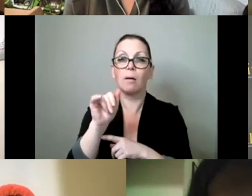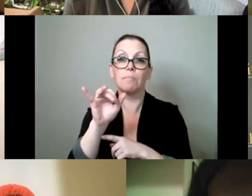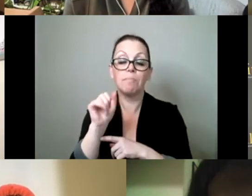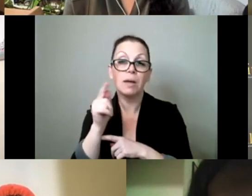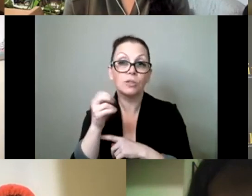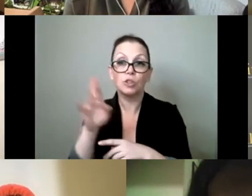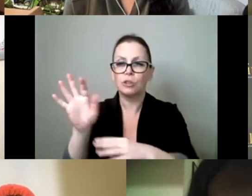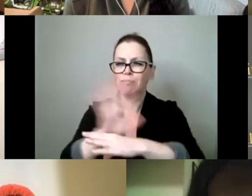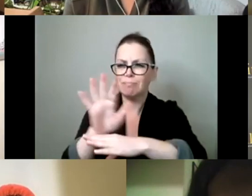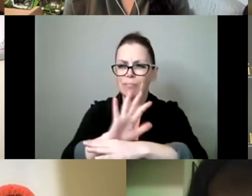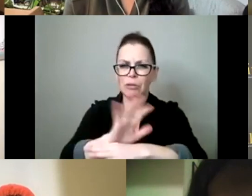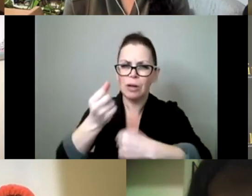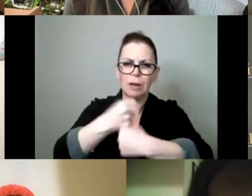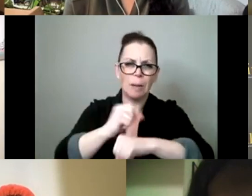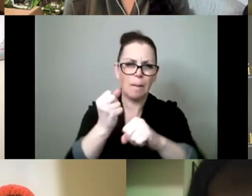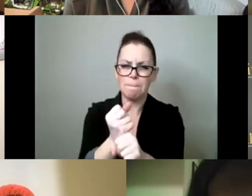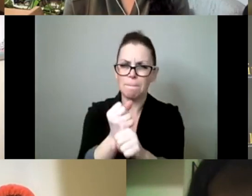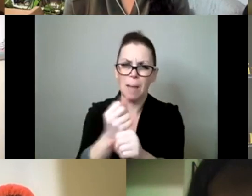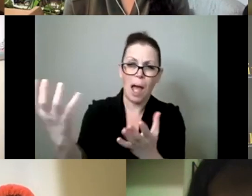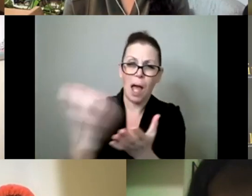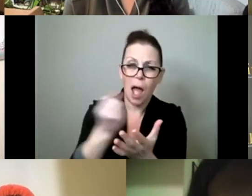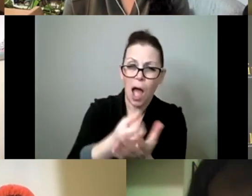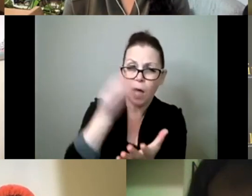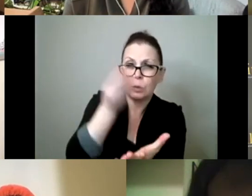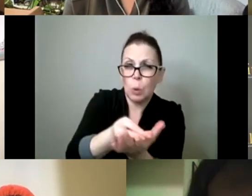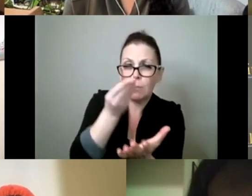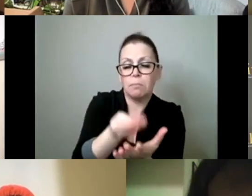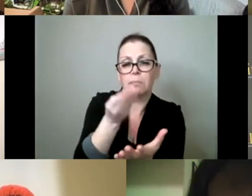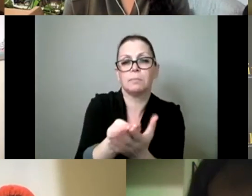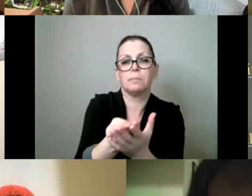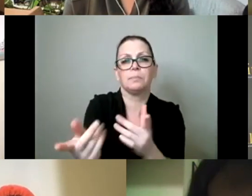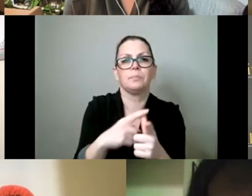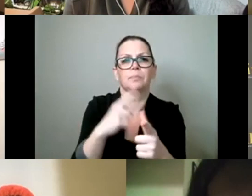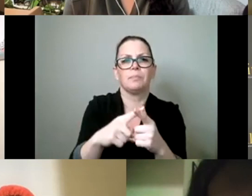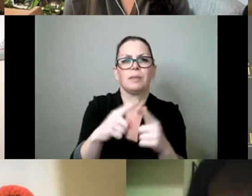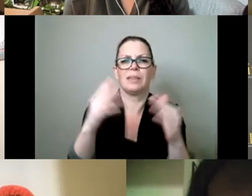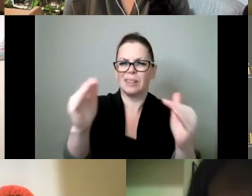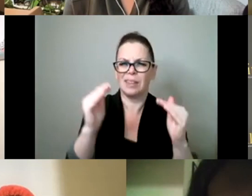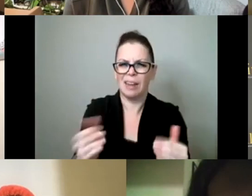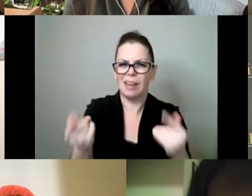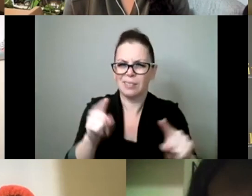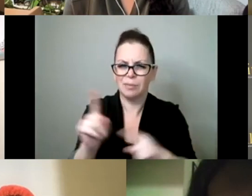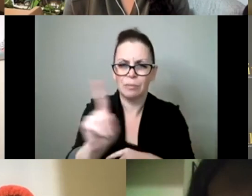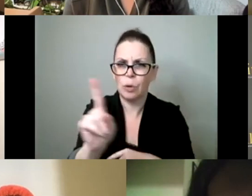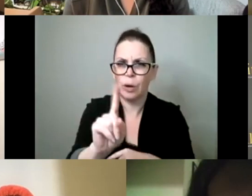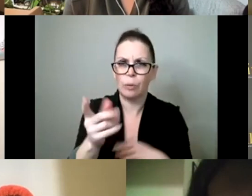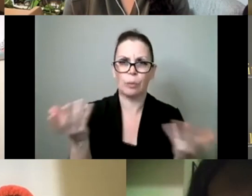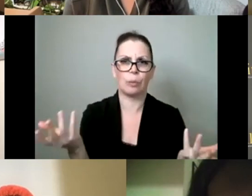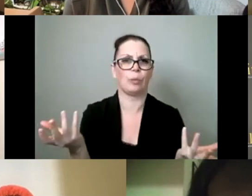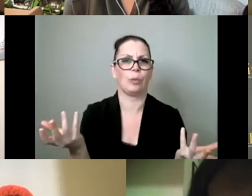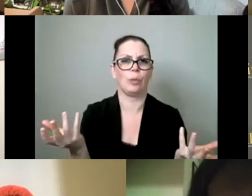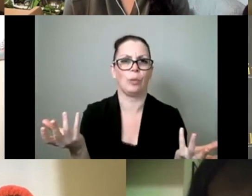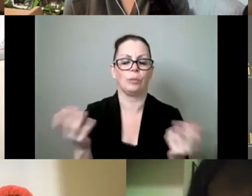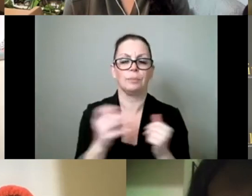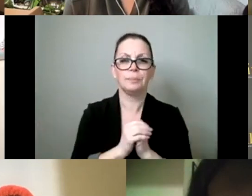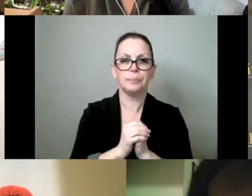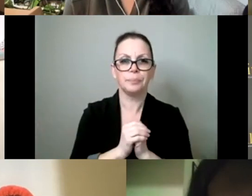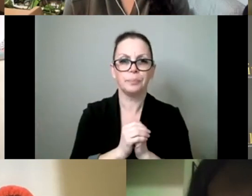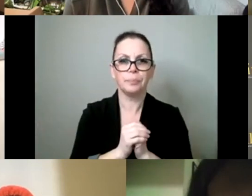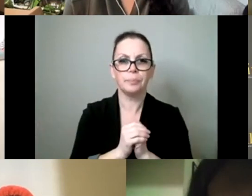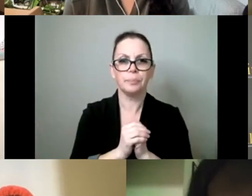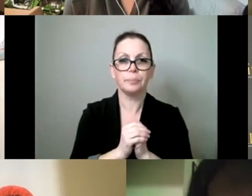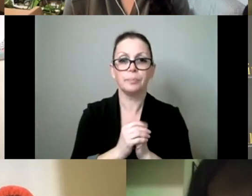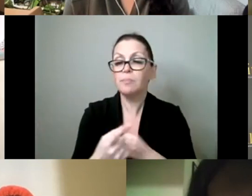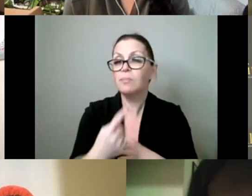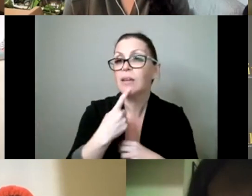made massive amounts of money, but then where's the next one and where's the next one? Even I